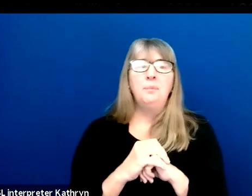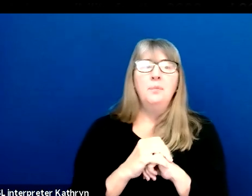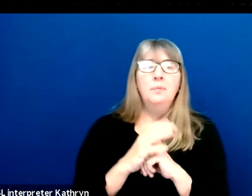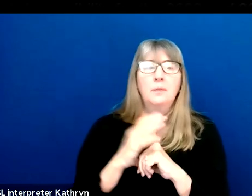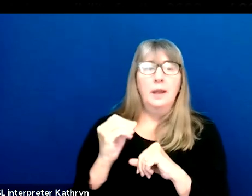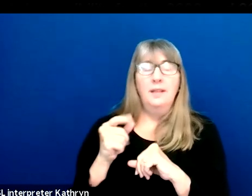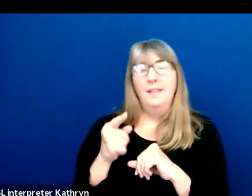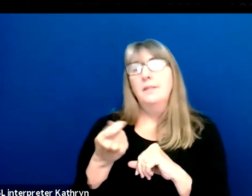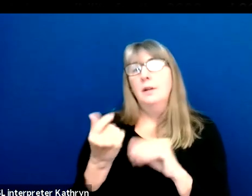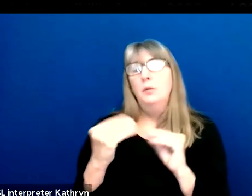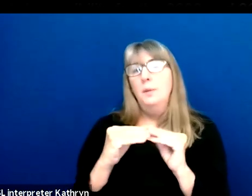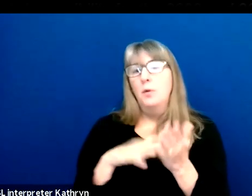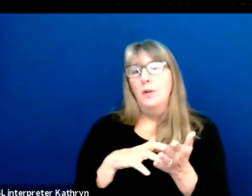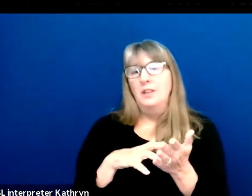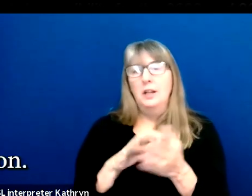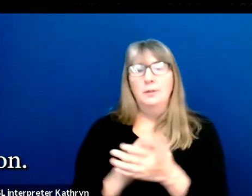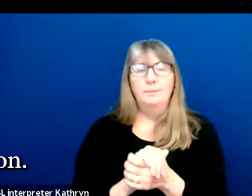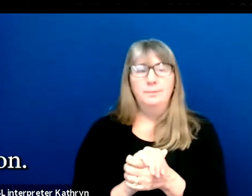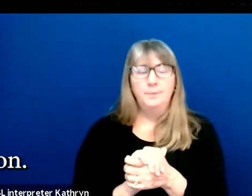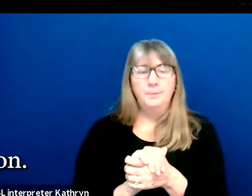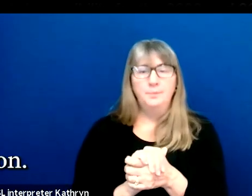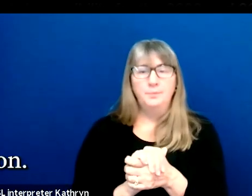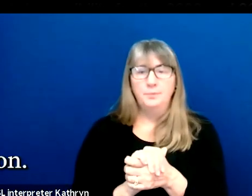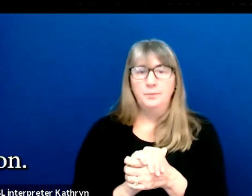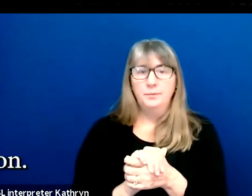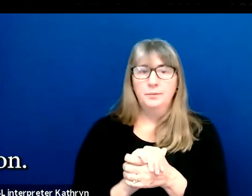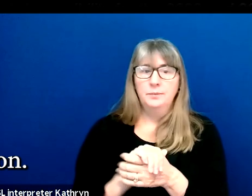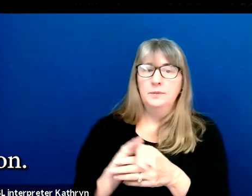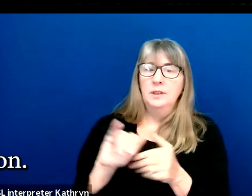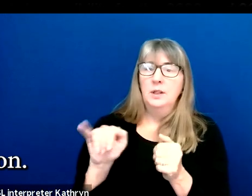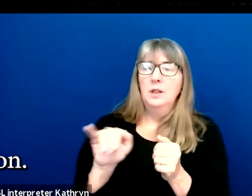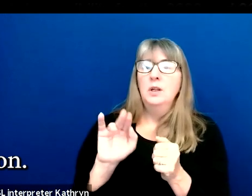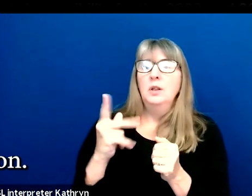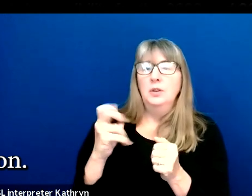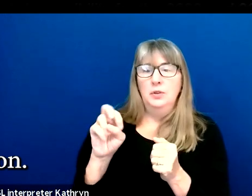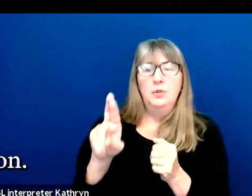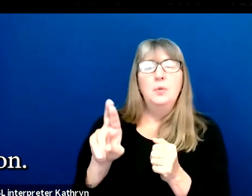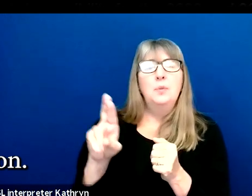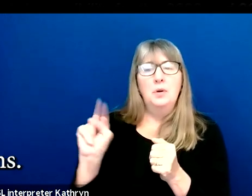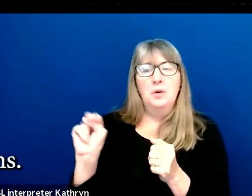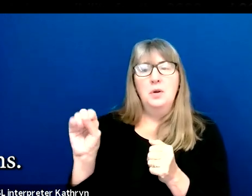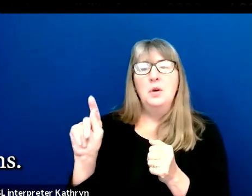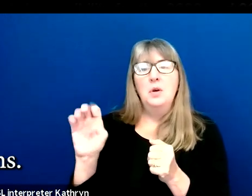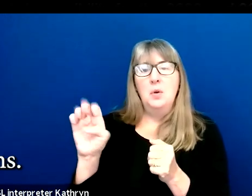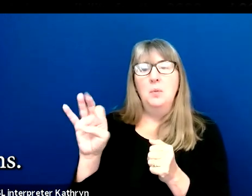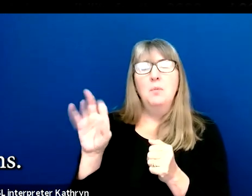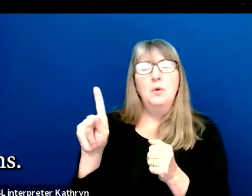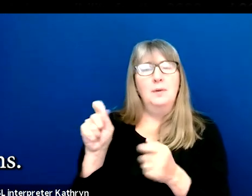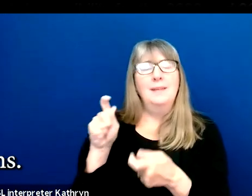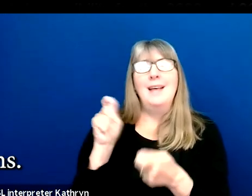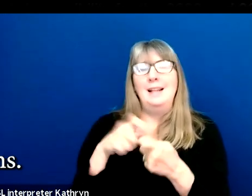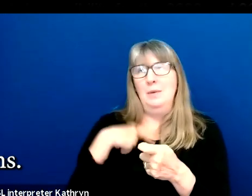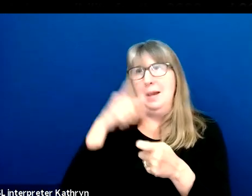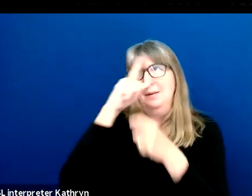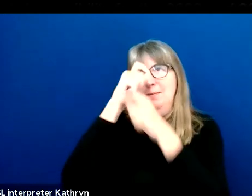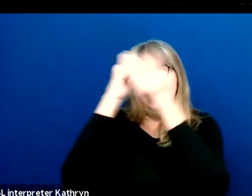that's a bit more fragile. Jupyter notebooks were exactly what I was imagining with that question. So that So if you're doing a